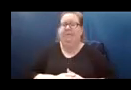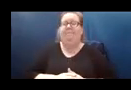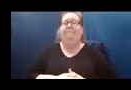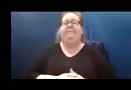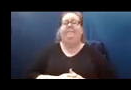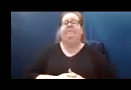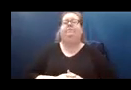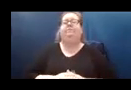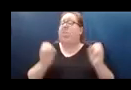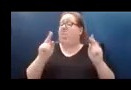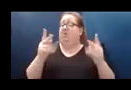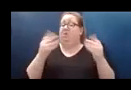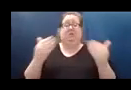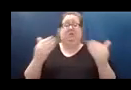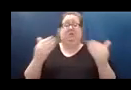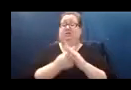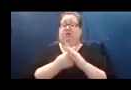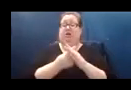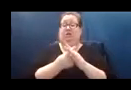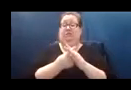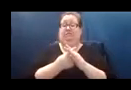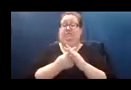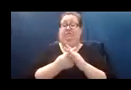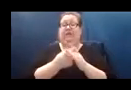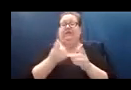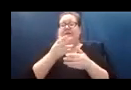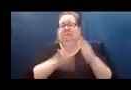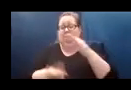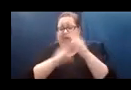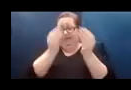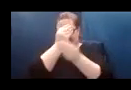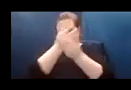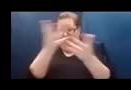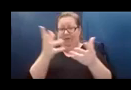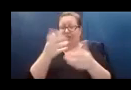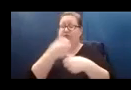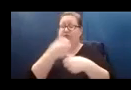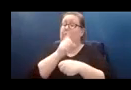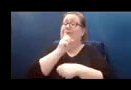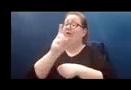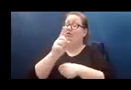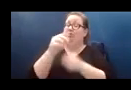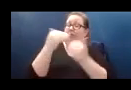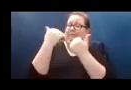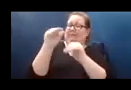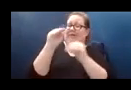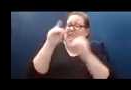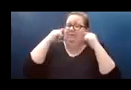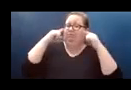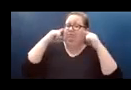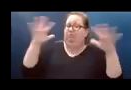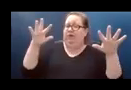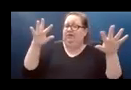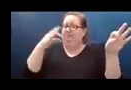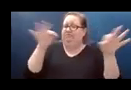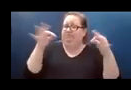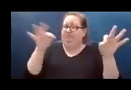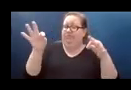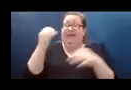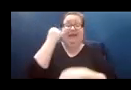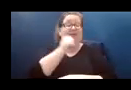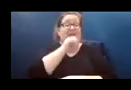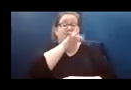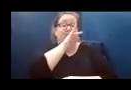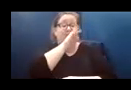So let's get started. We have some quick housekeeping items. So to ensure that we limit background noise, please remain on mute when you're not